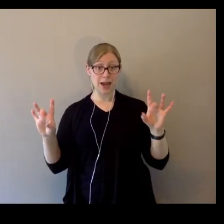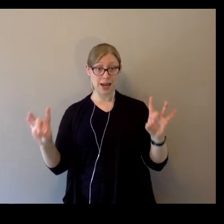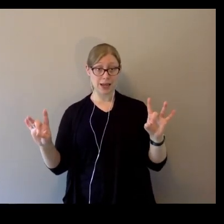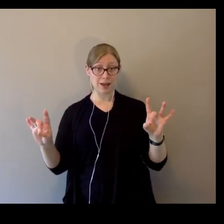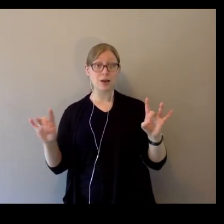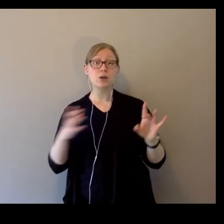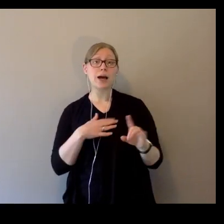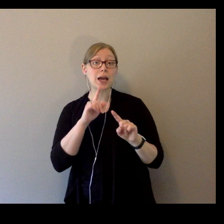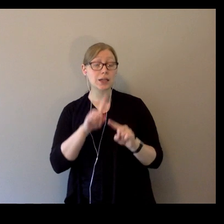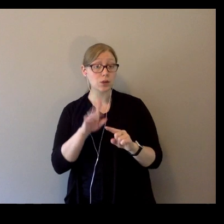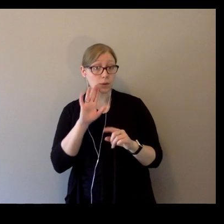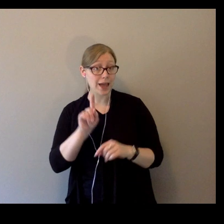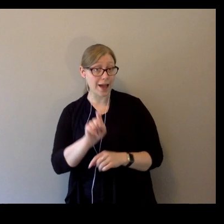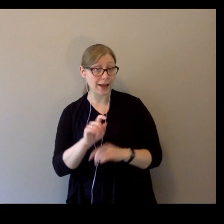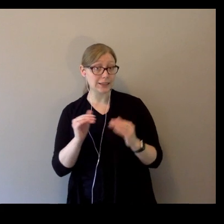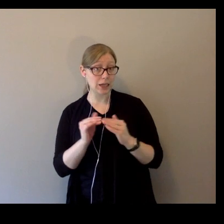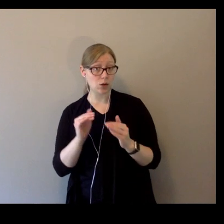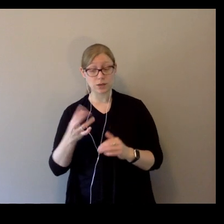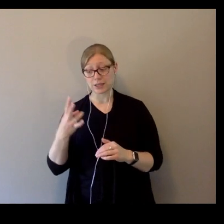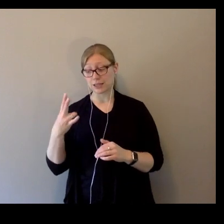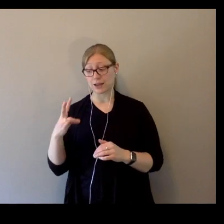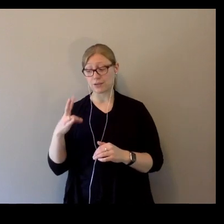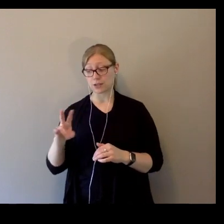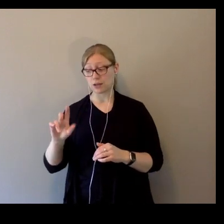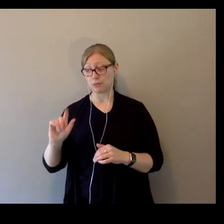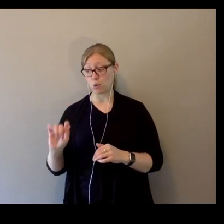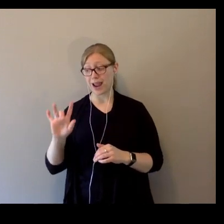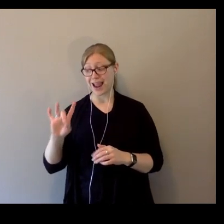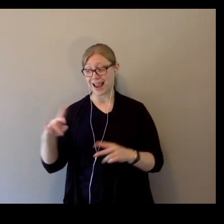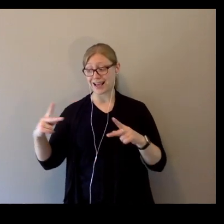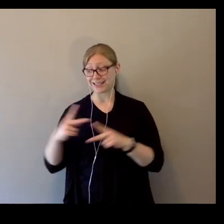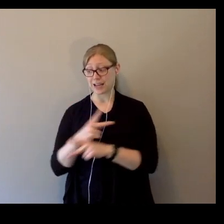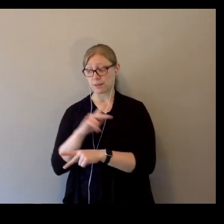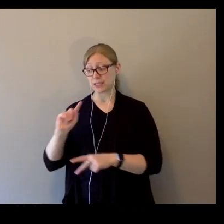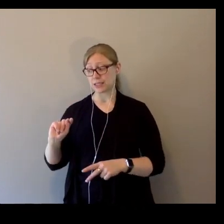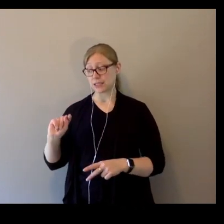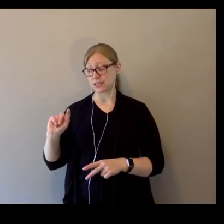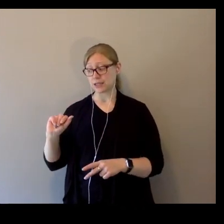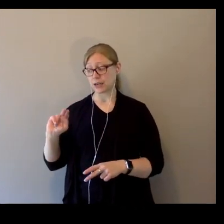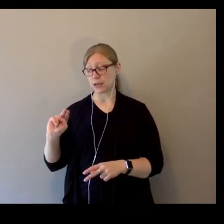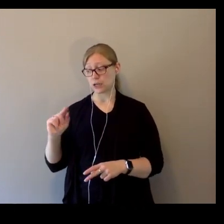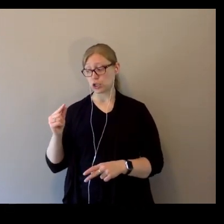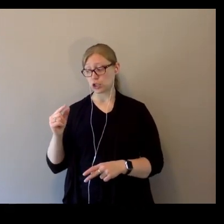x equals 17.8 times the tangent